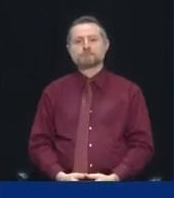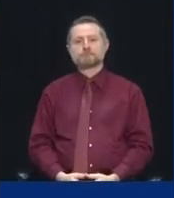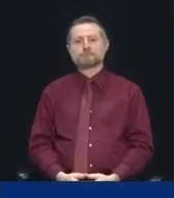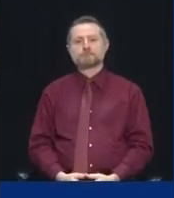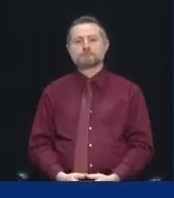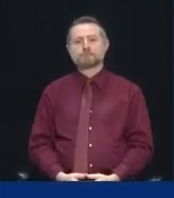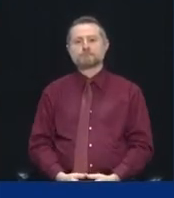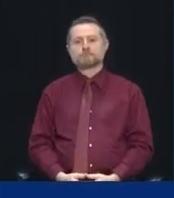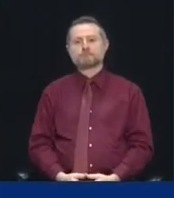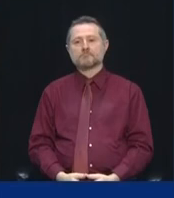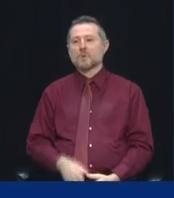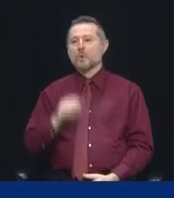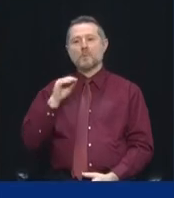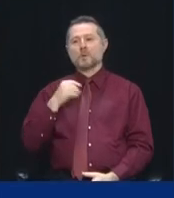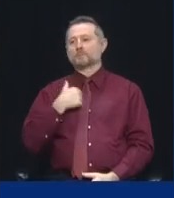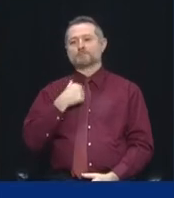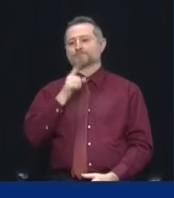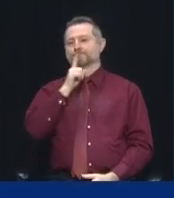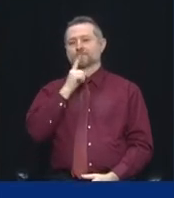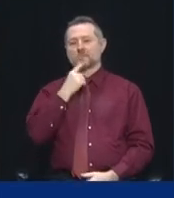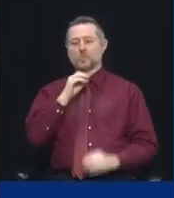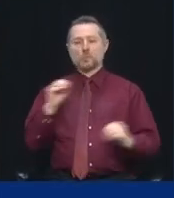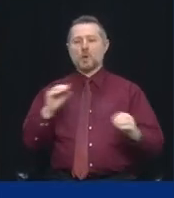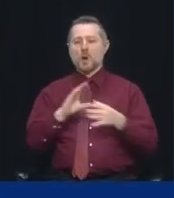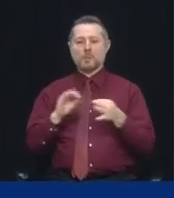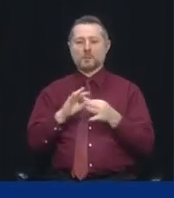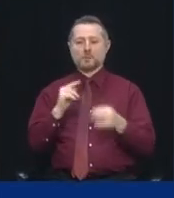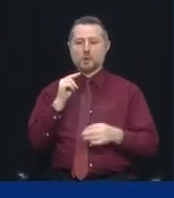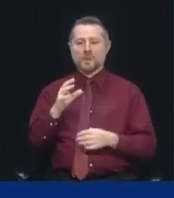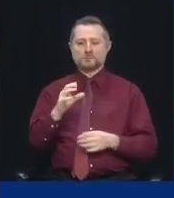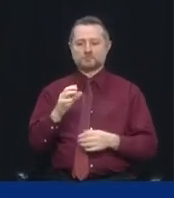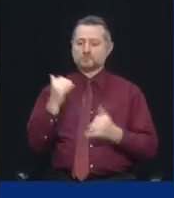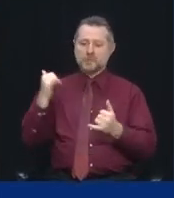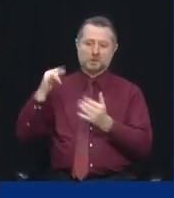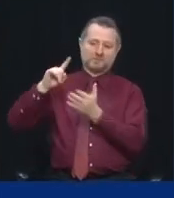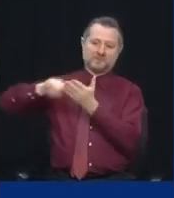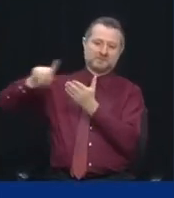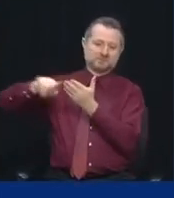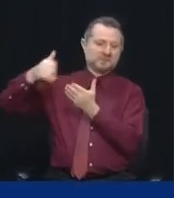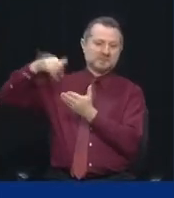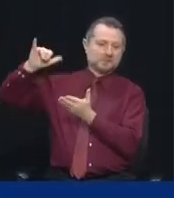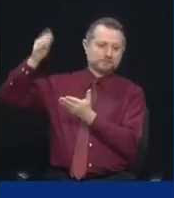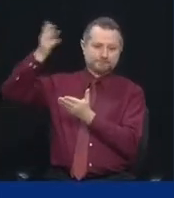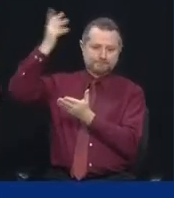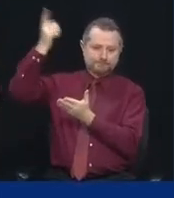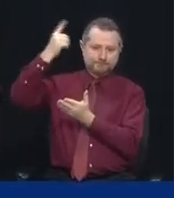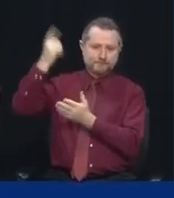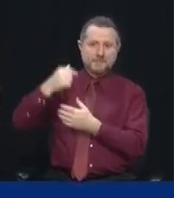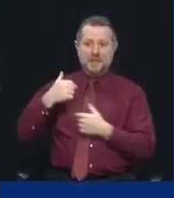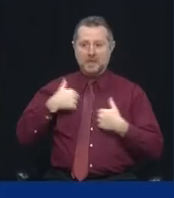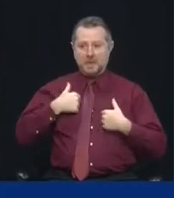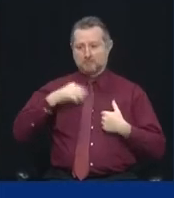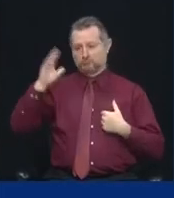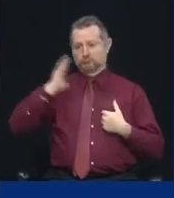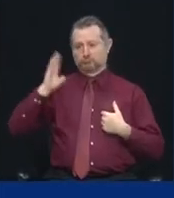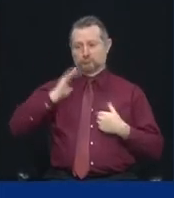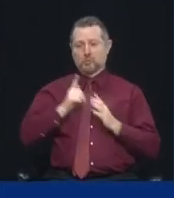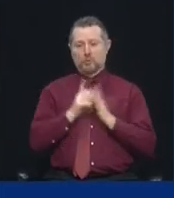Yeah, I'm not going to have any comment on a review that is underway beyond that. I was Attorney General of the